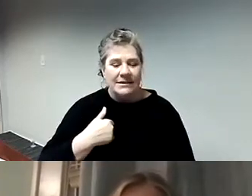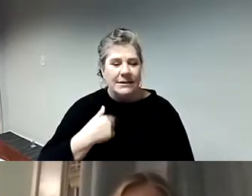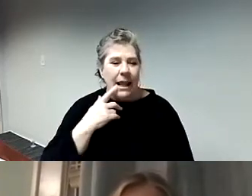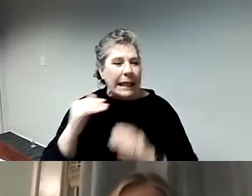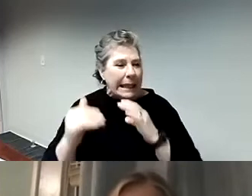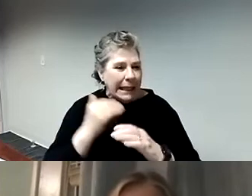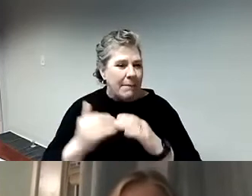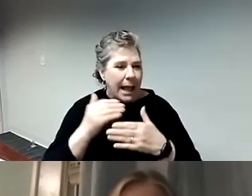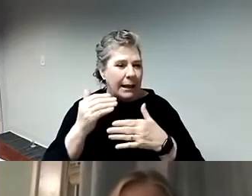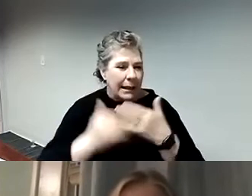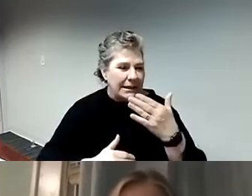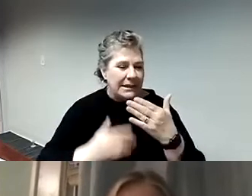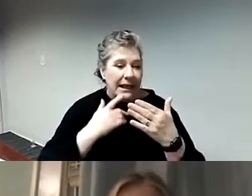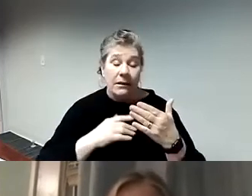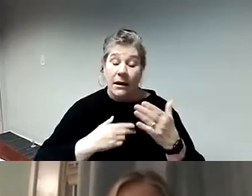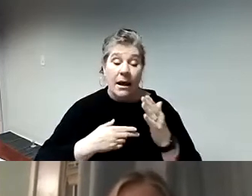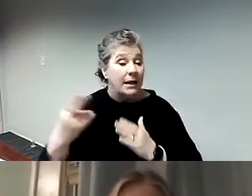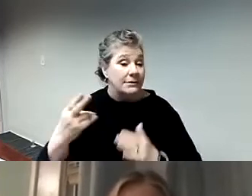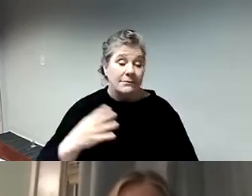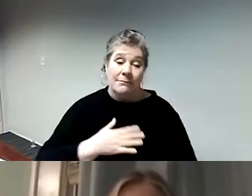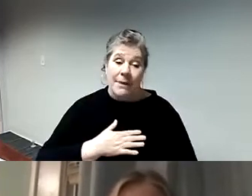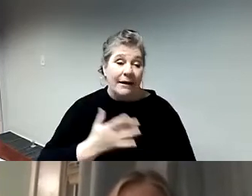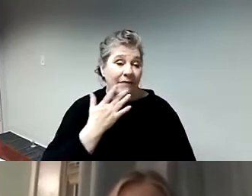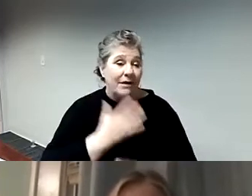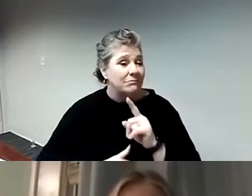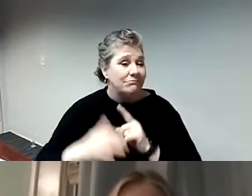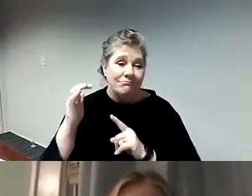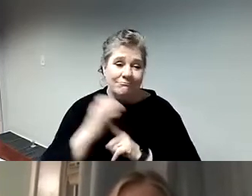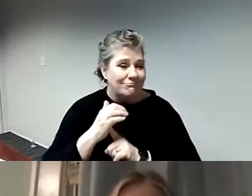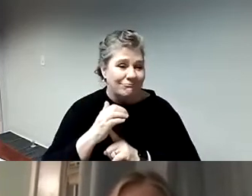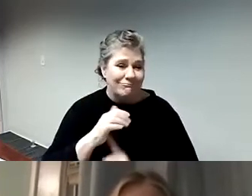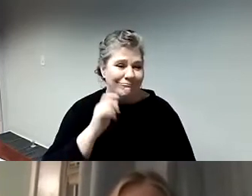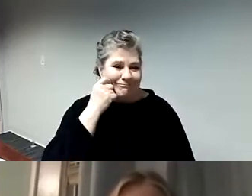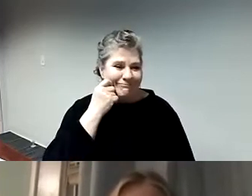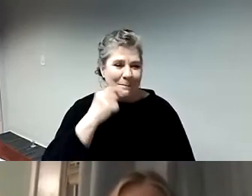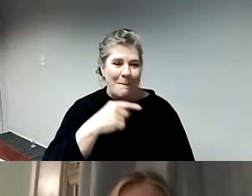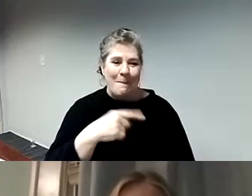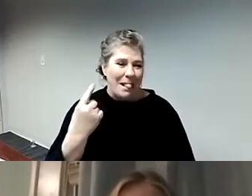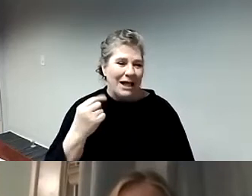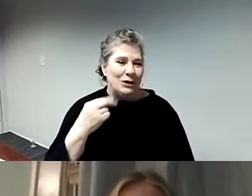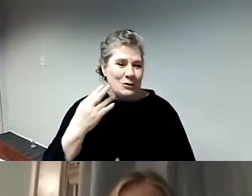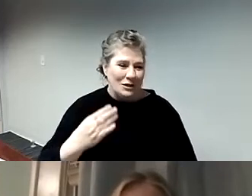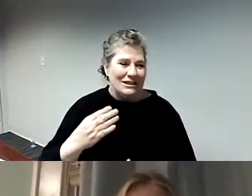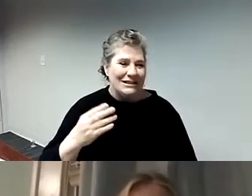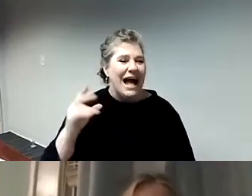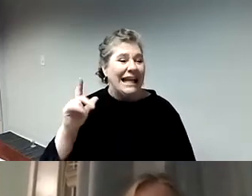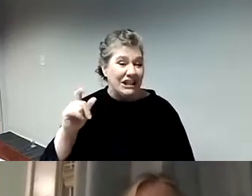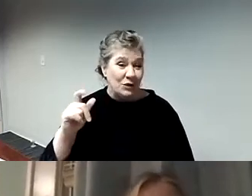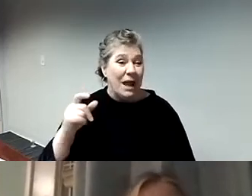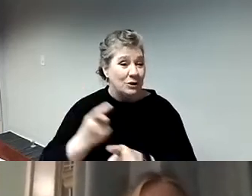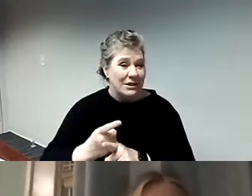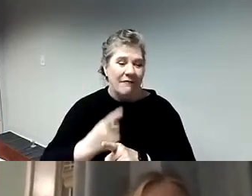emailing list, and she's honestly one of my favorite Black nutritionists on Instagram, who is